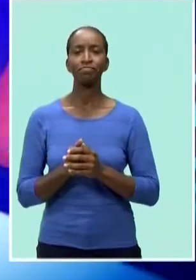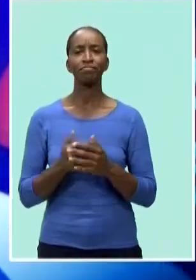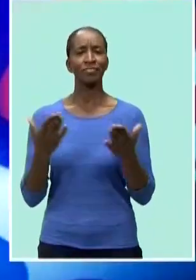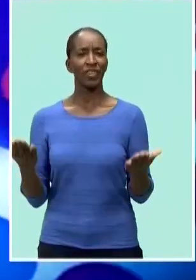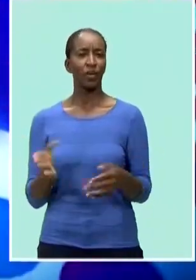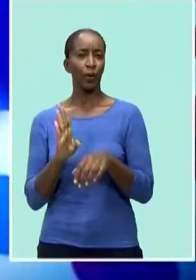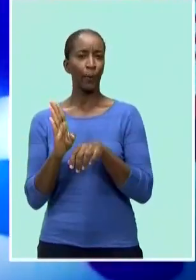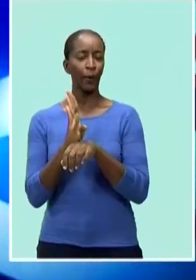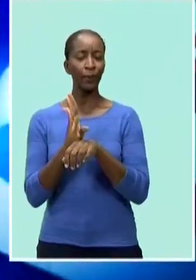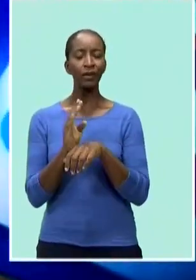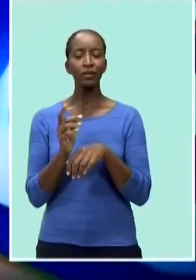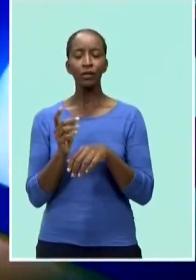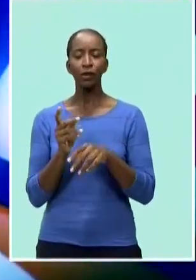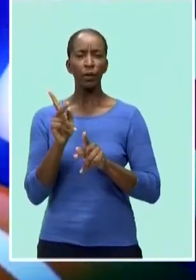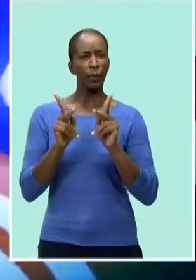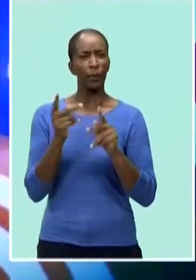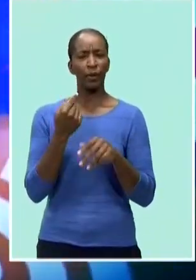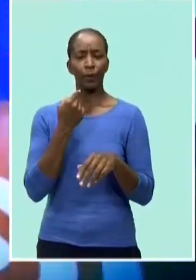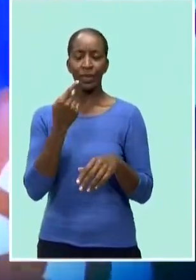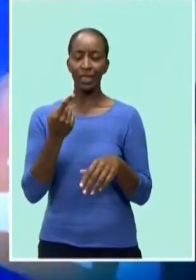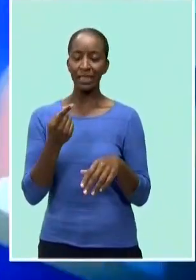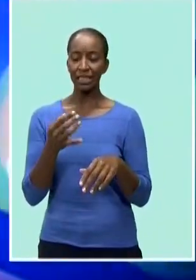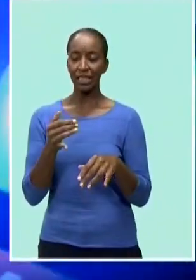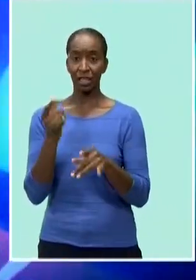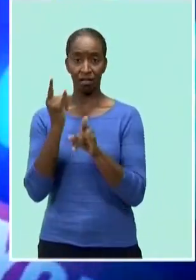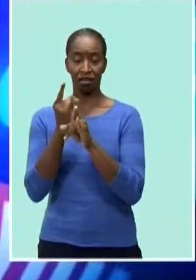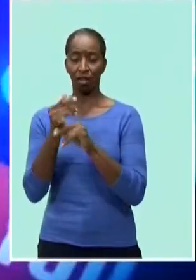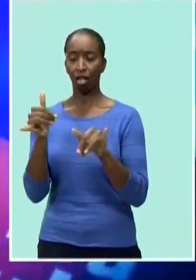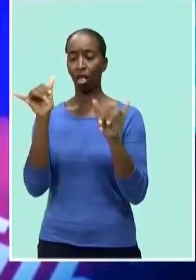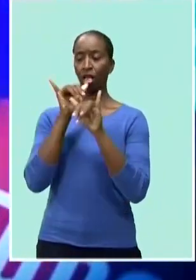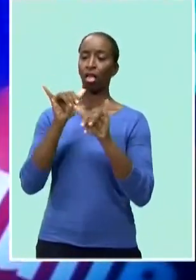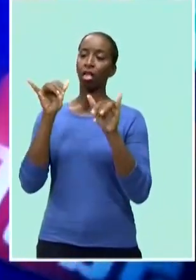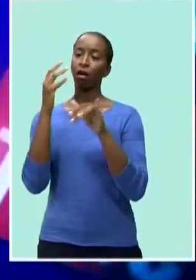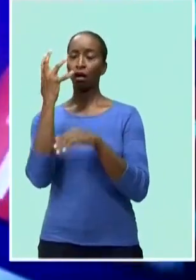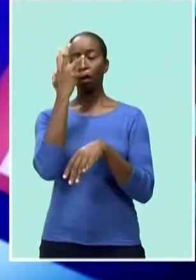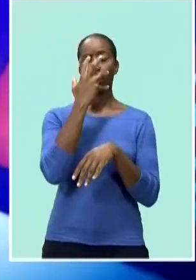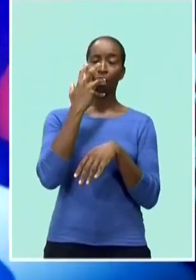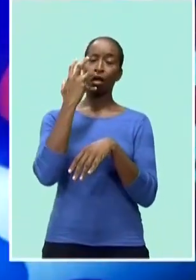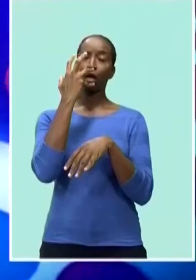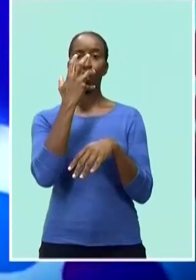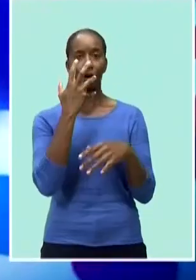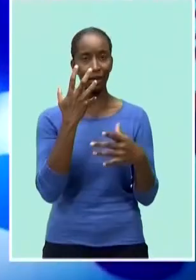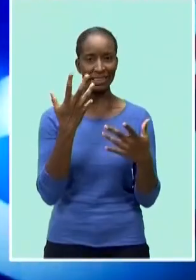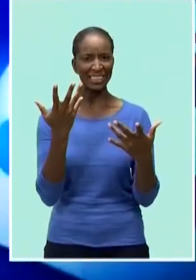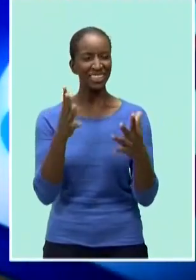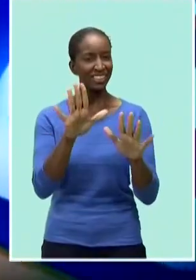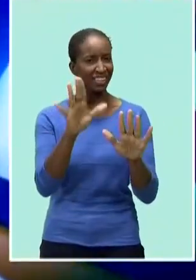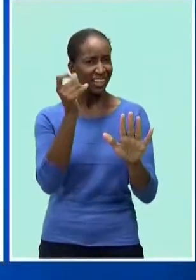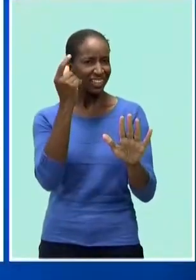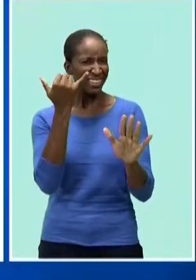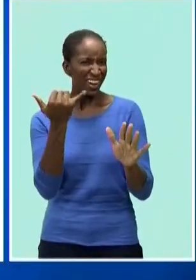it's not usually a good thing. But in this next video, it's just about pure skill. Check it out.